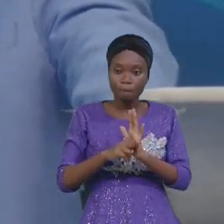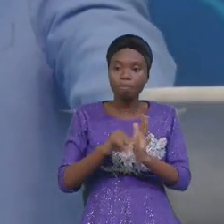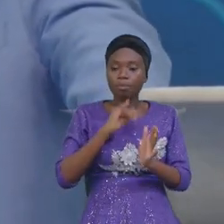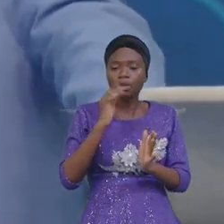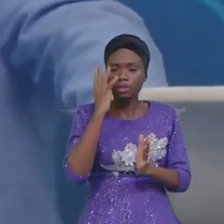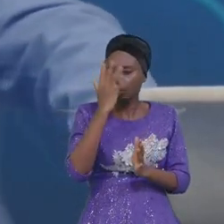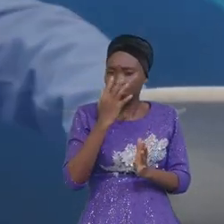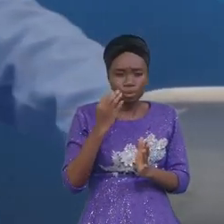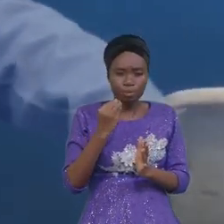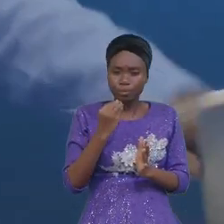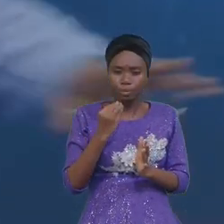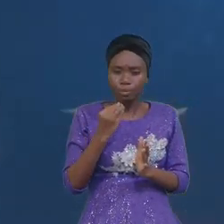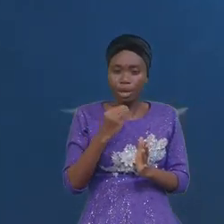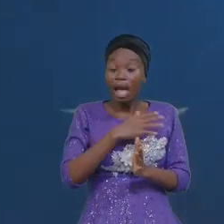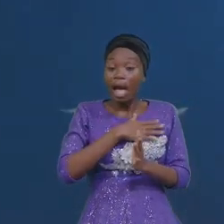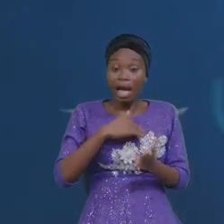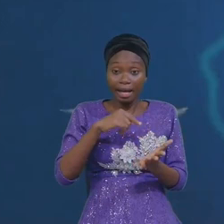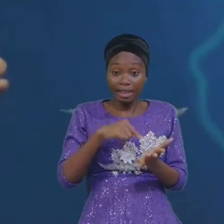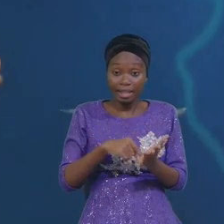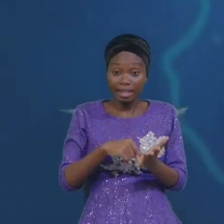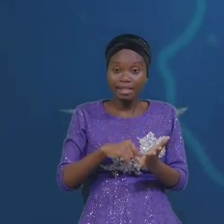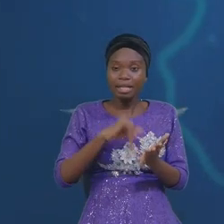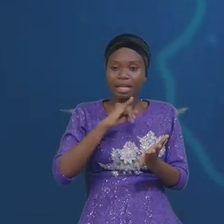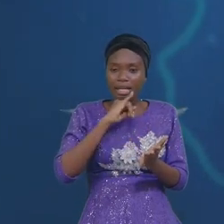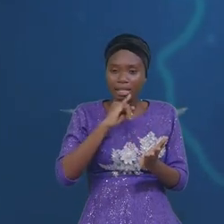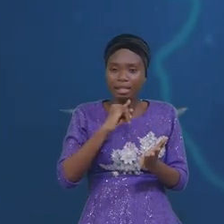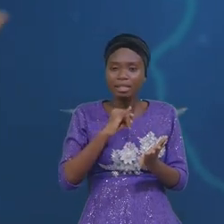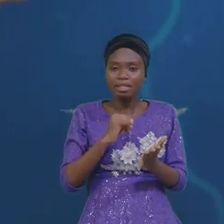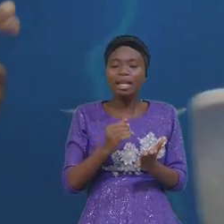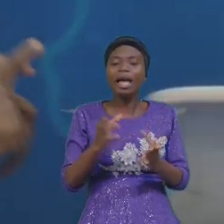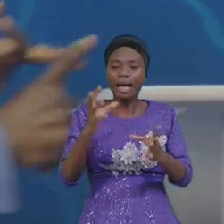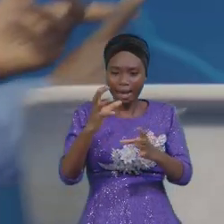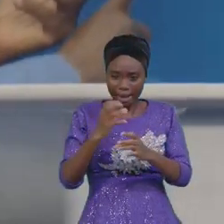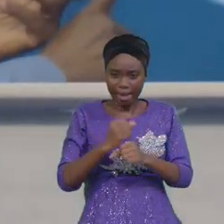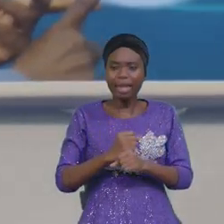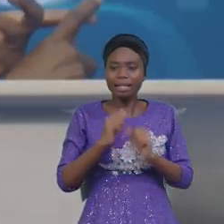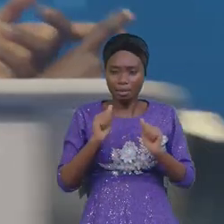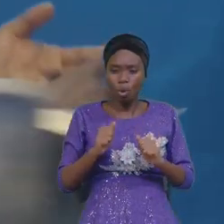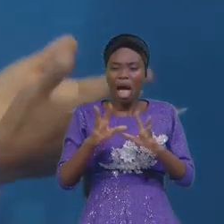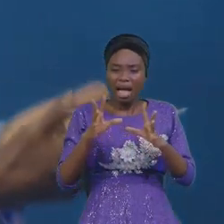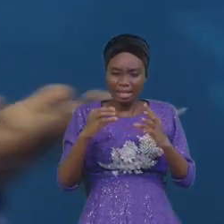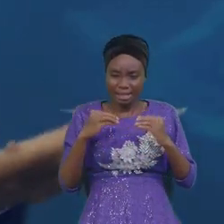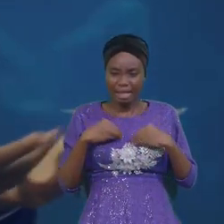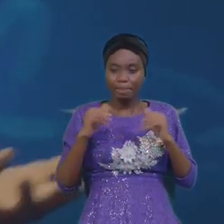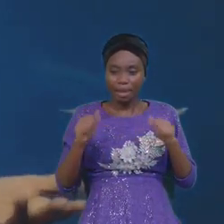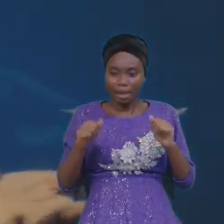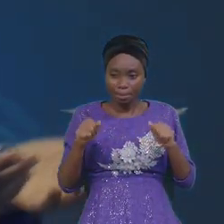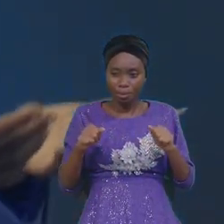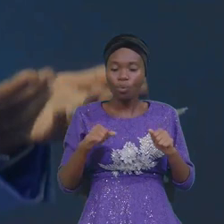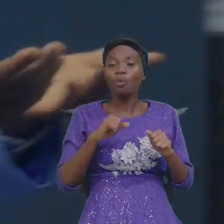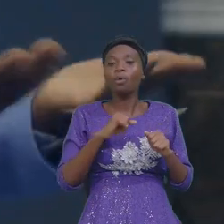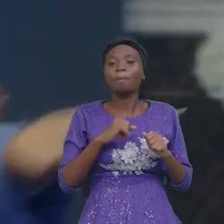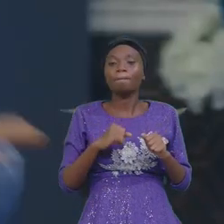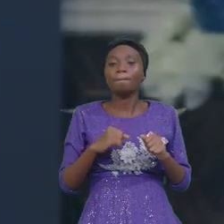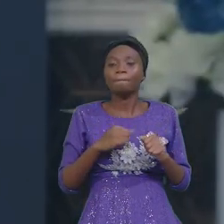your salvation. And this is obtainable, acceptable, and obtainable. We